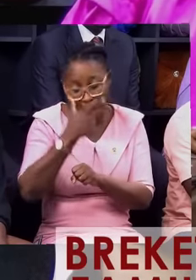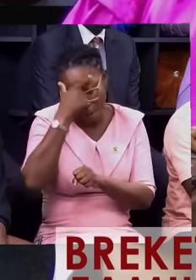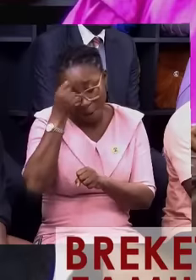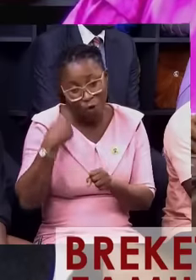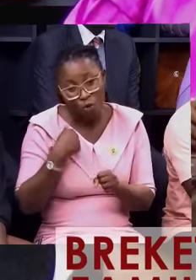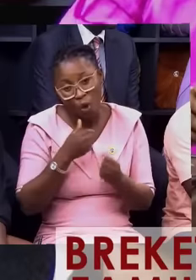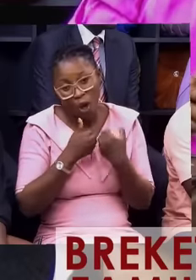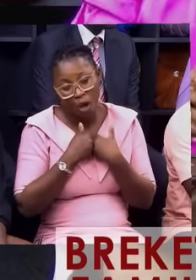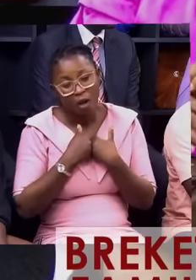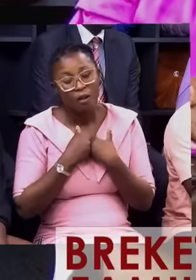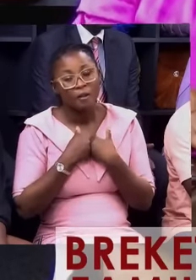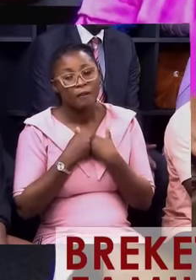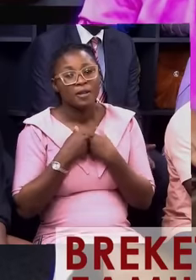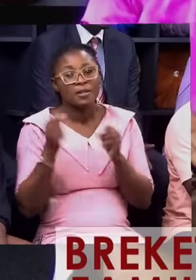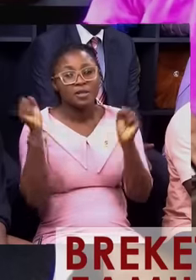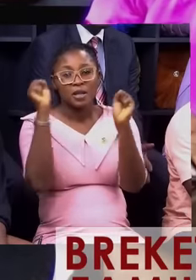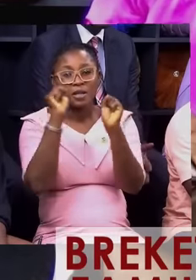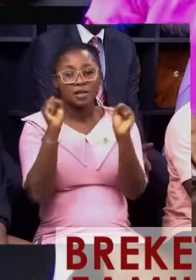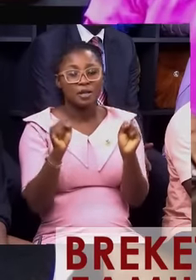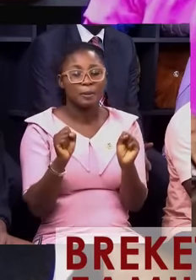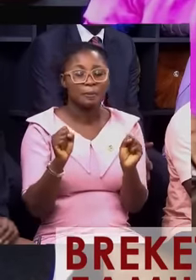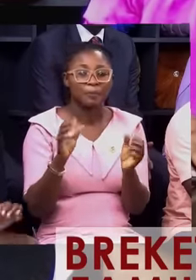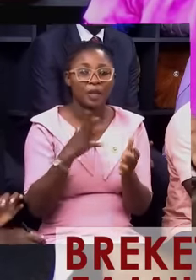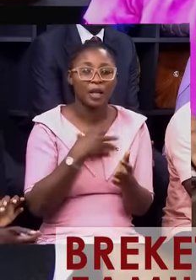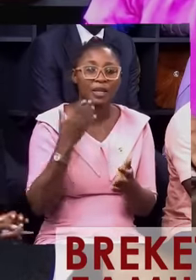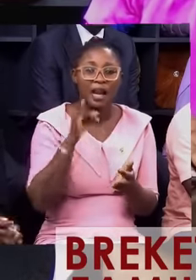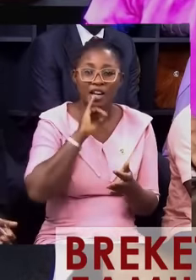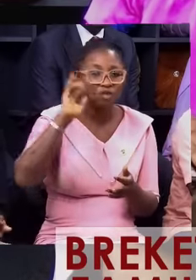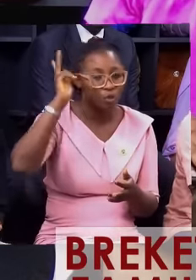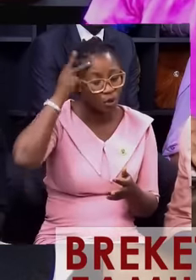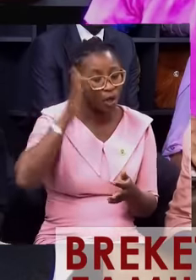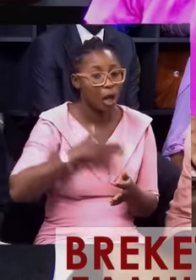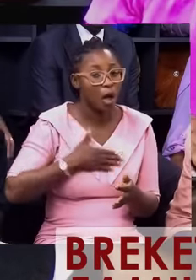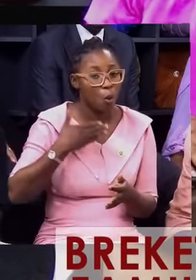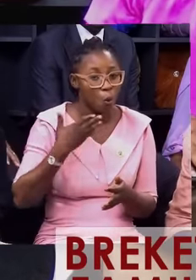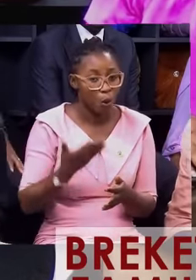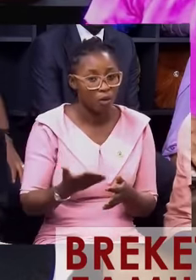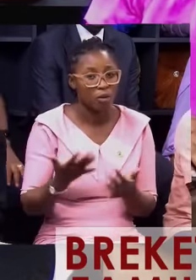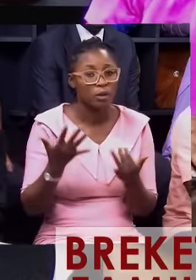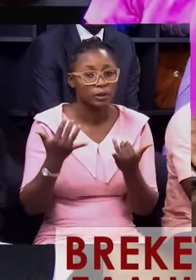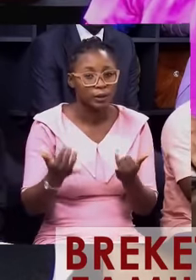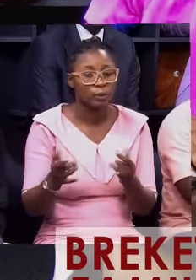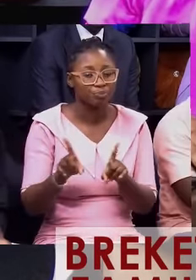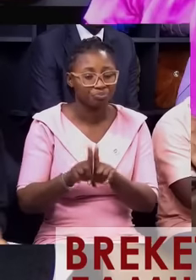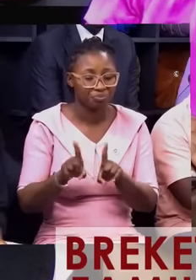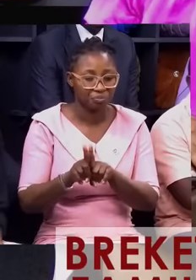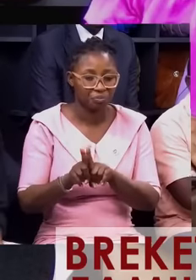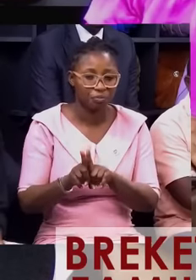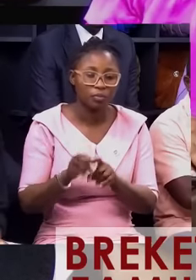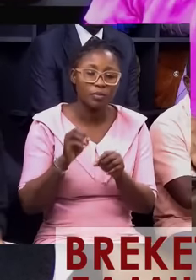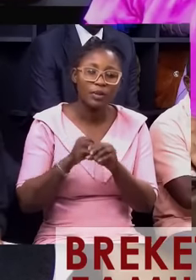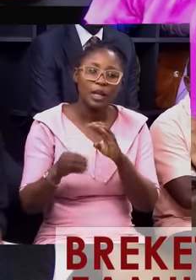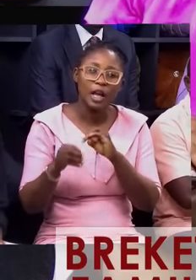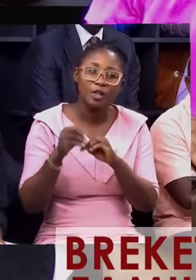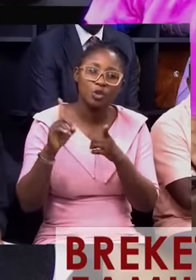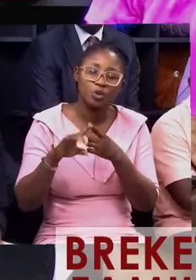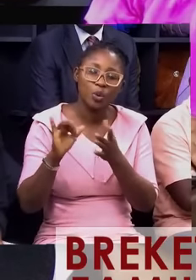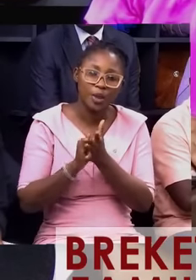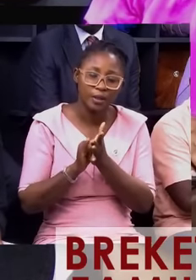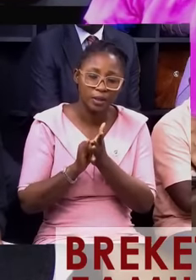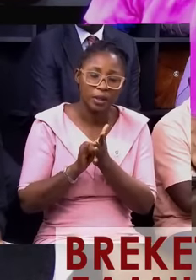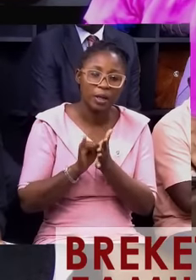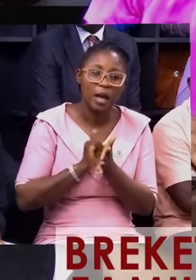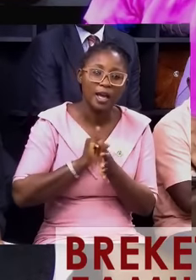because we have a system and there's political will now also in addition to